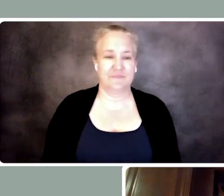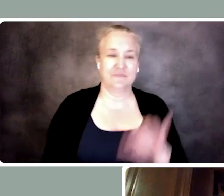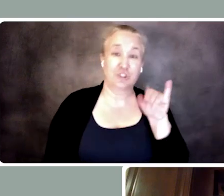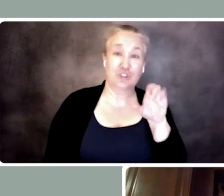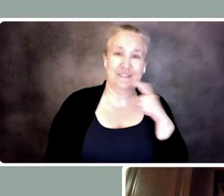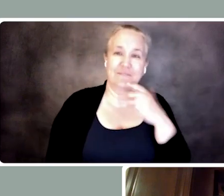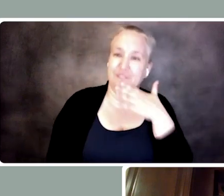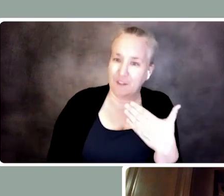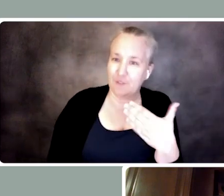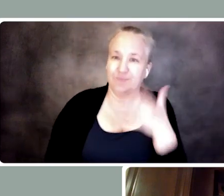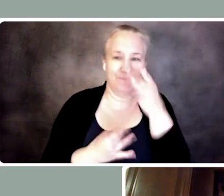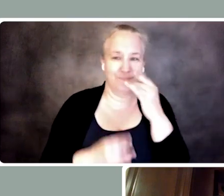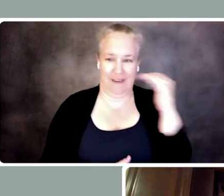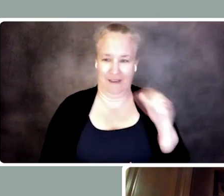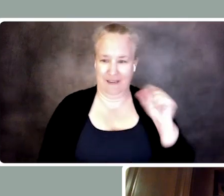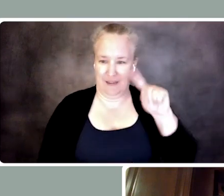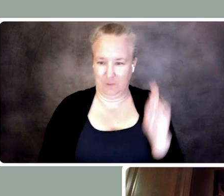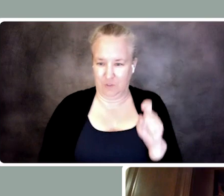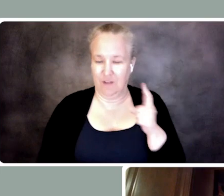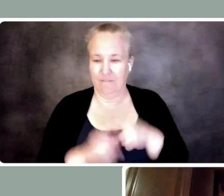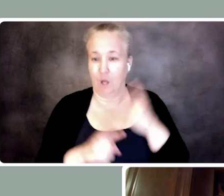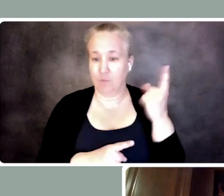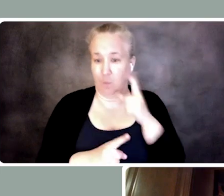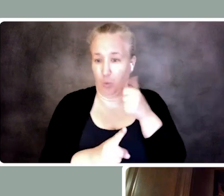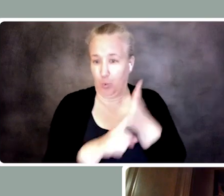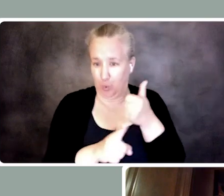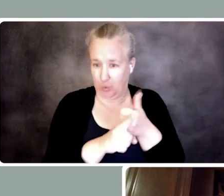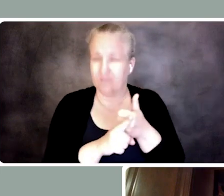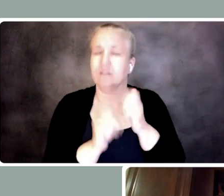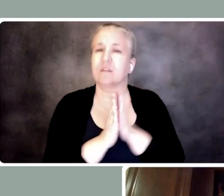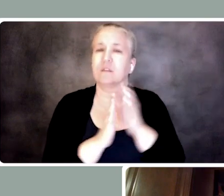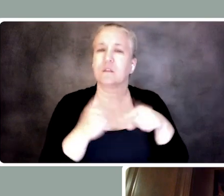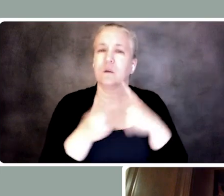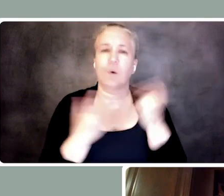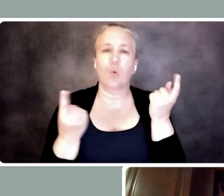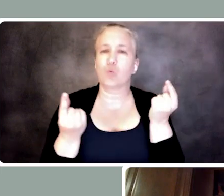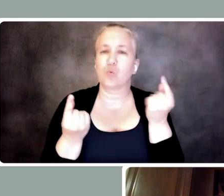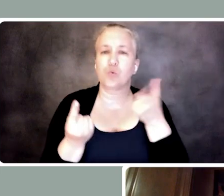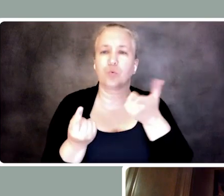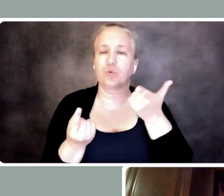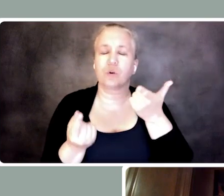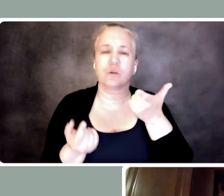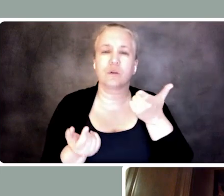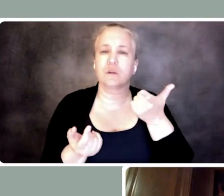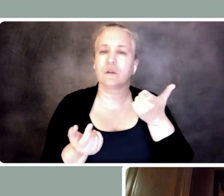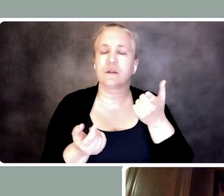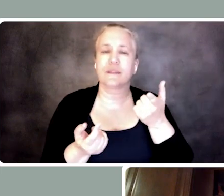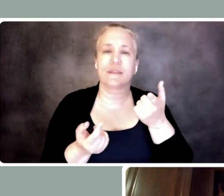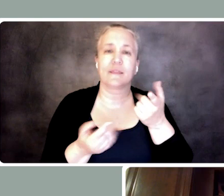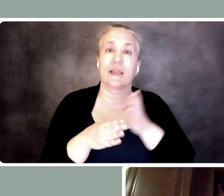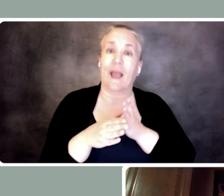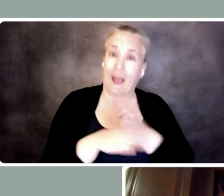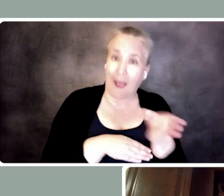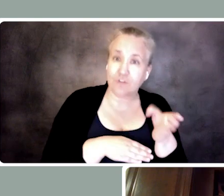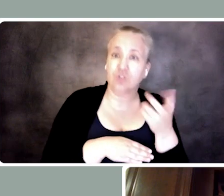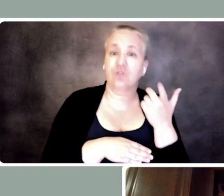next question is from someone who is asking about what to do after you have